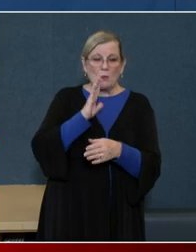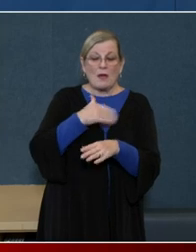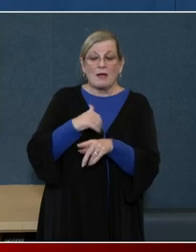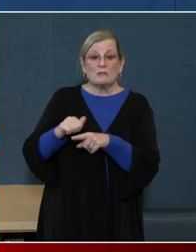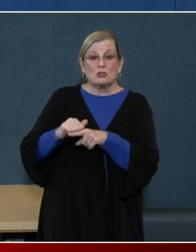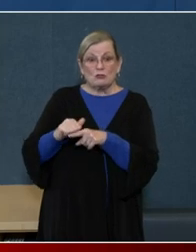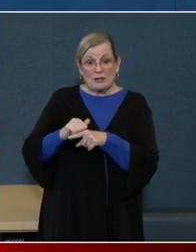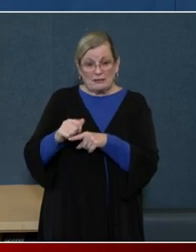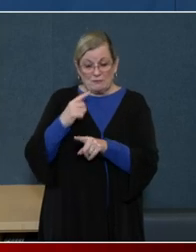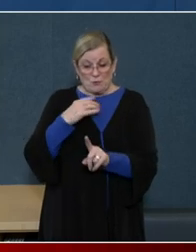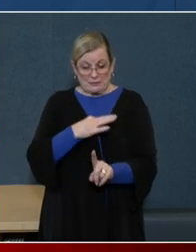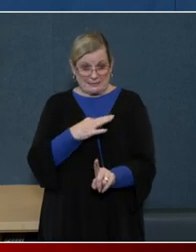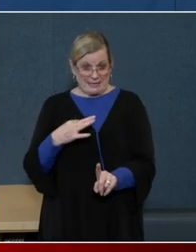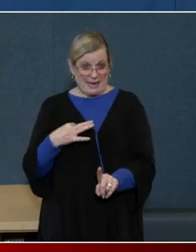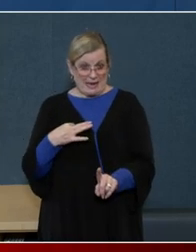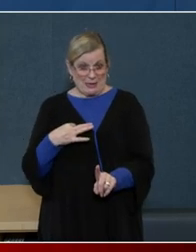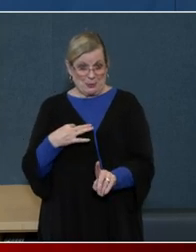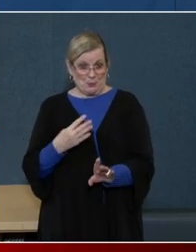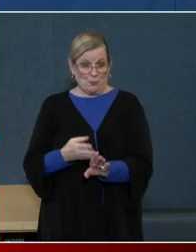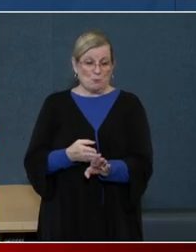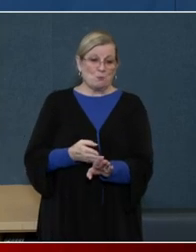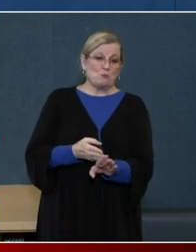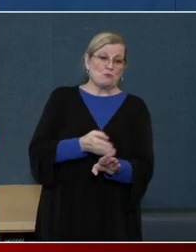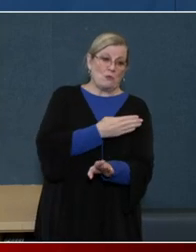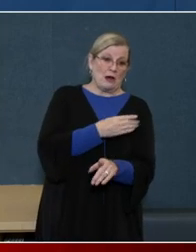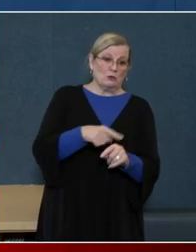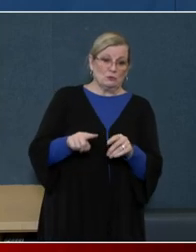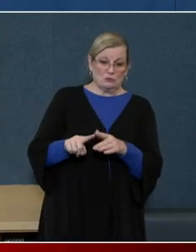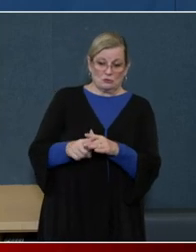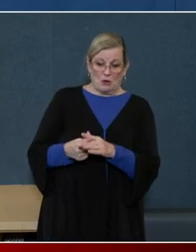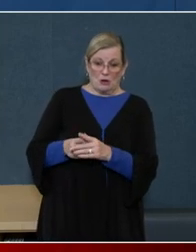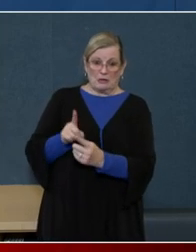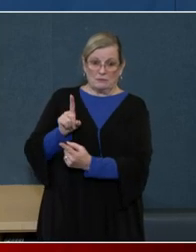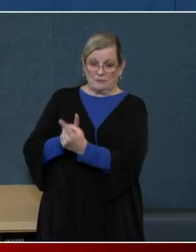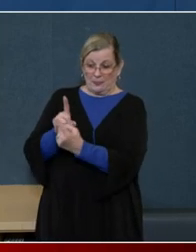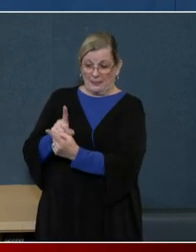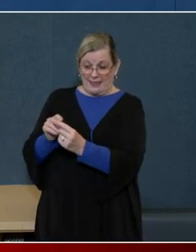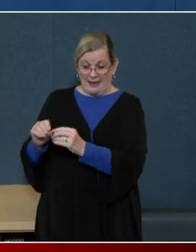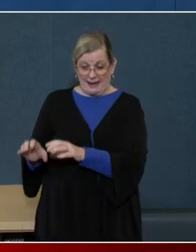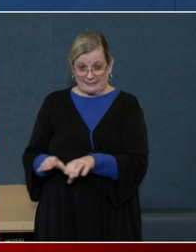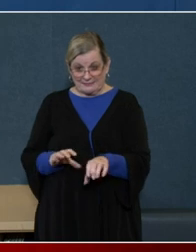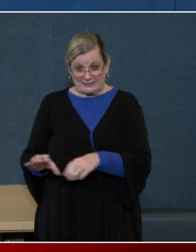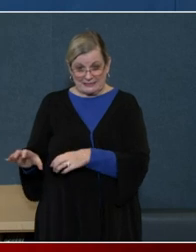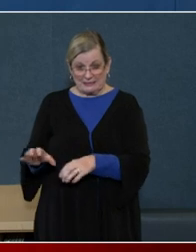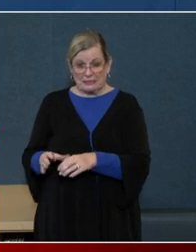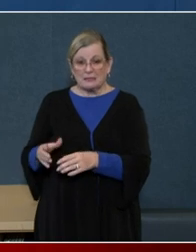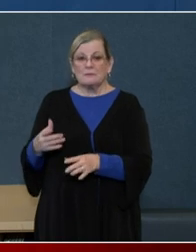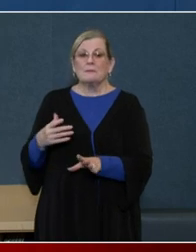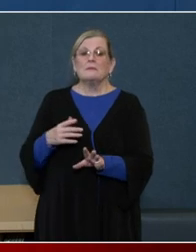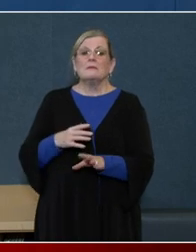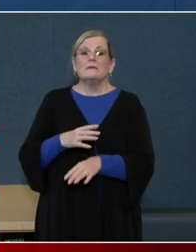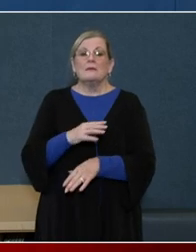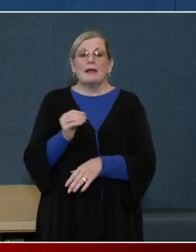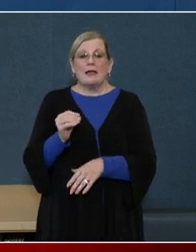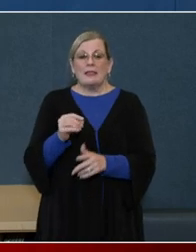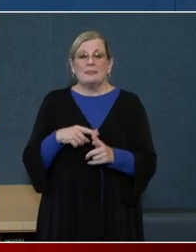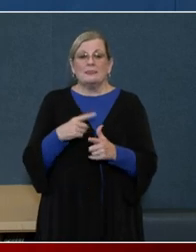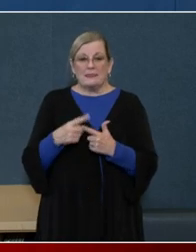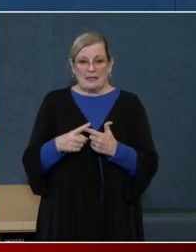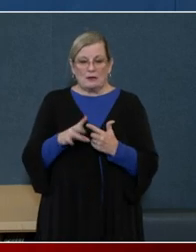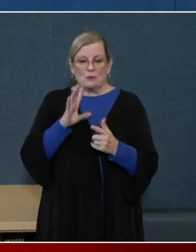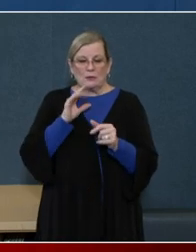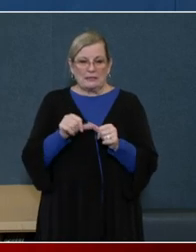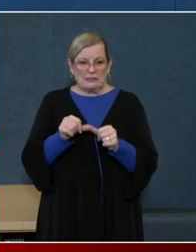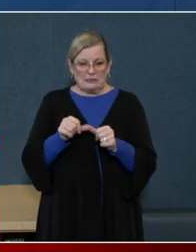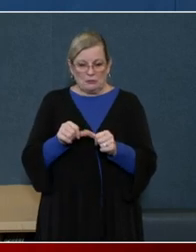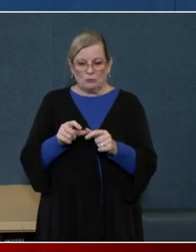to beginning the in-person learning activities. And then we continue to work with our staff on